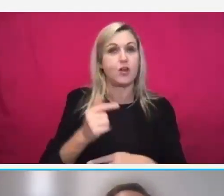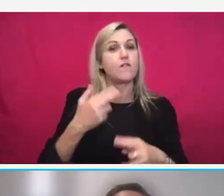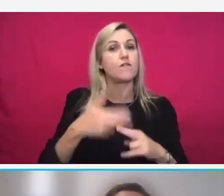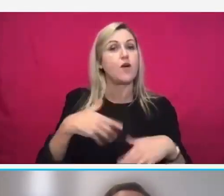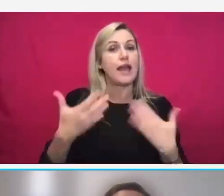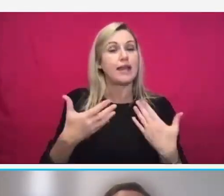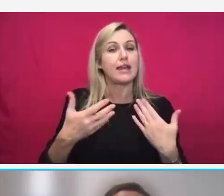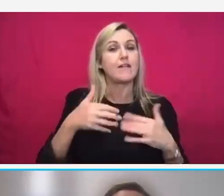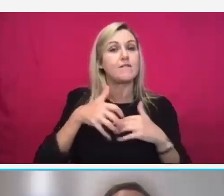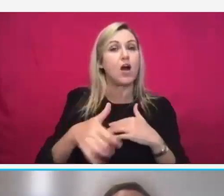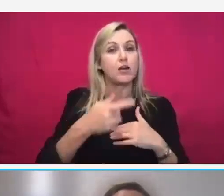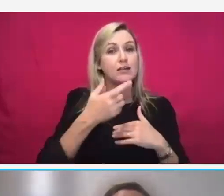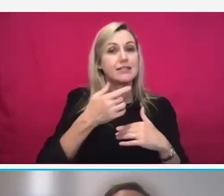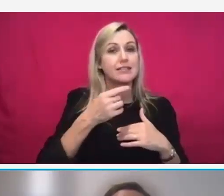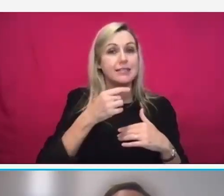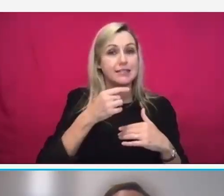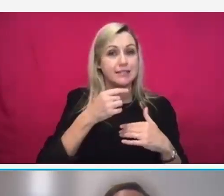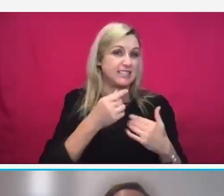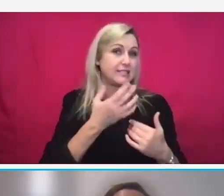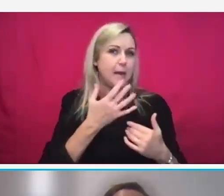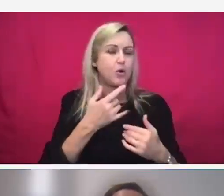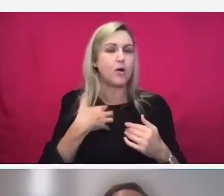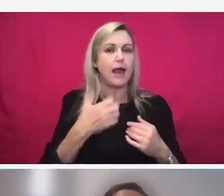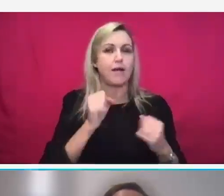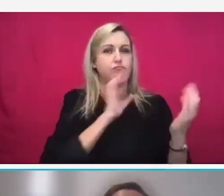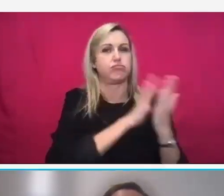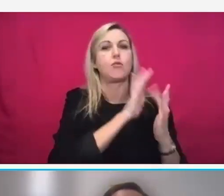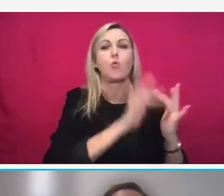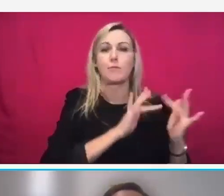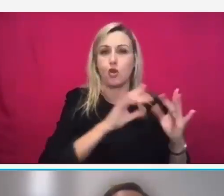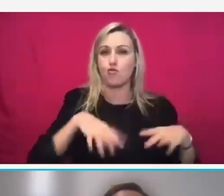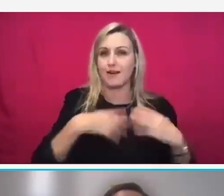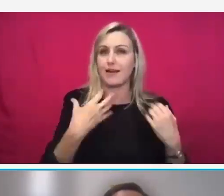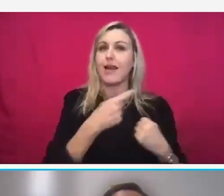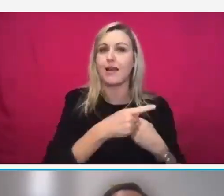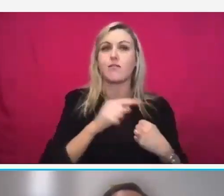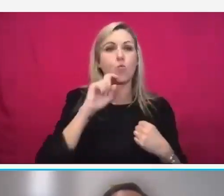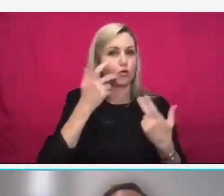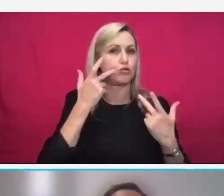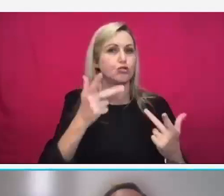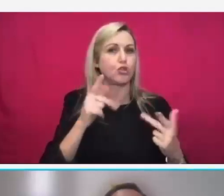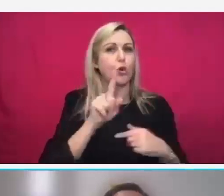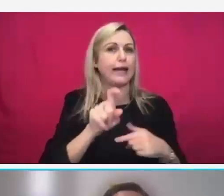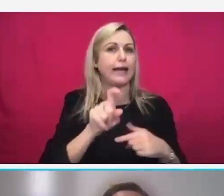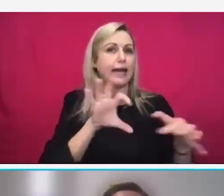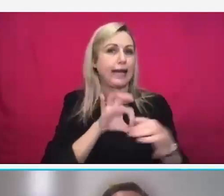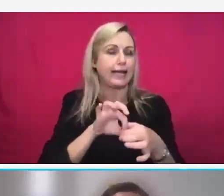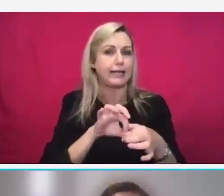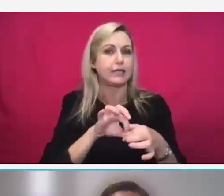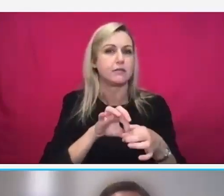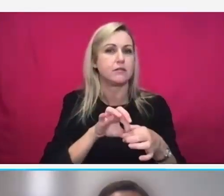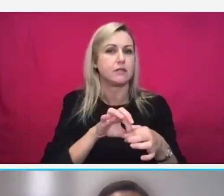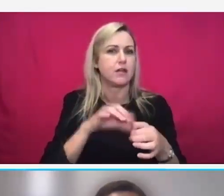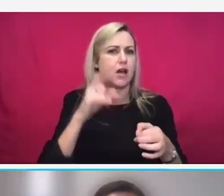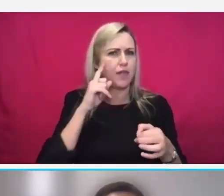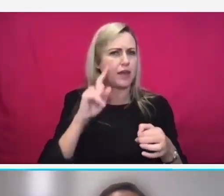statement changes are already up on our website, and we will have the link available for everybody. I think the